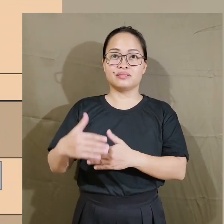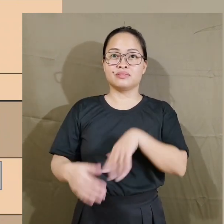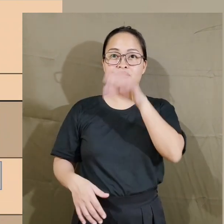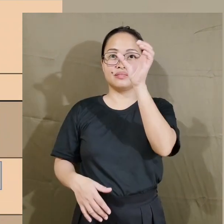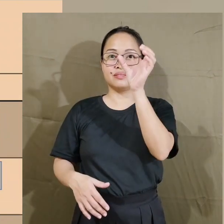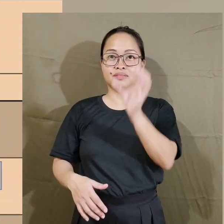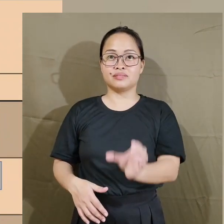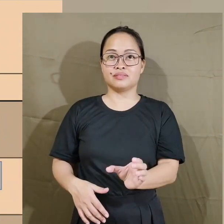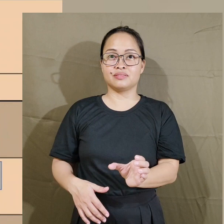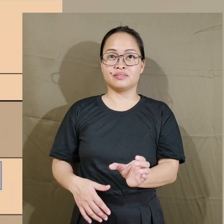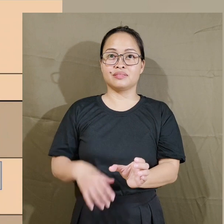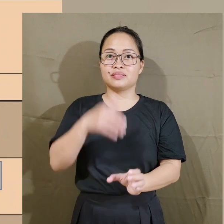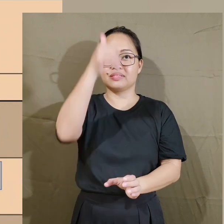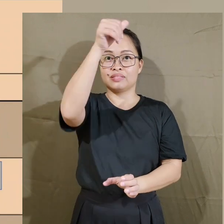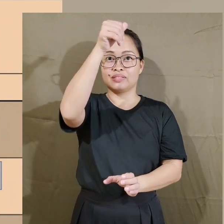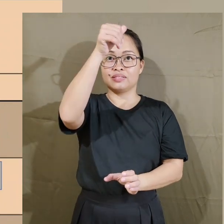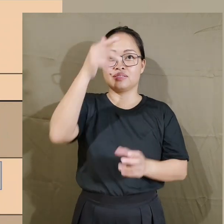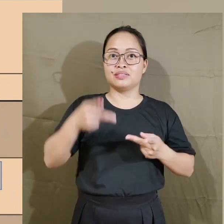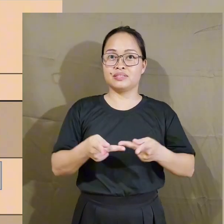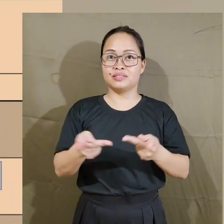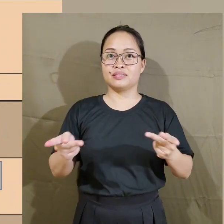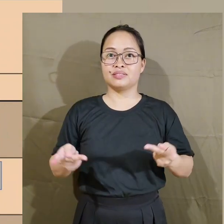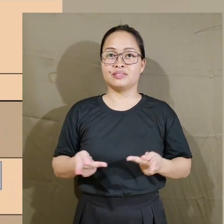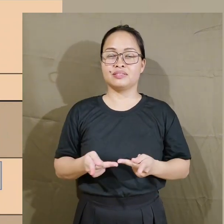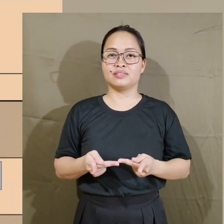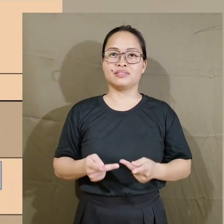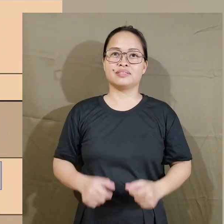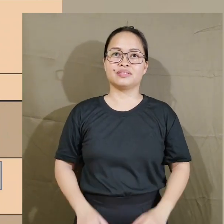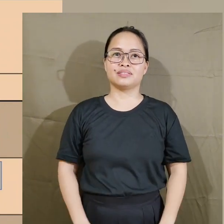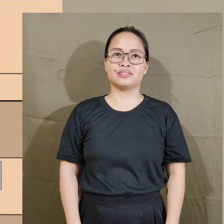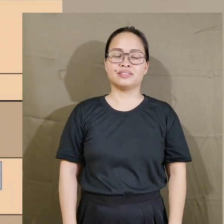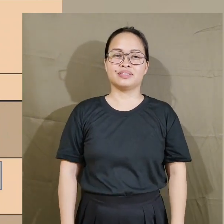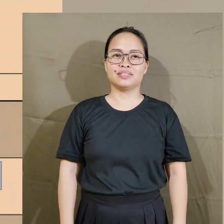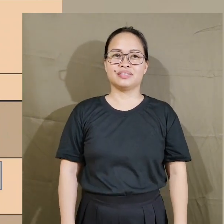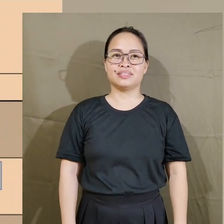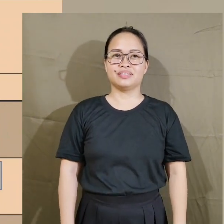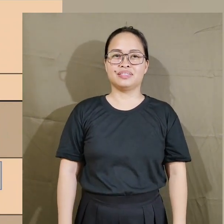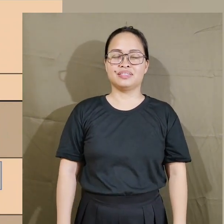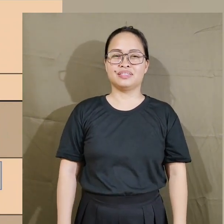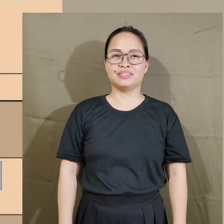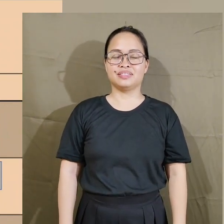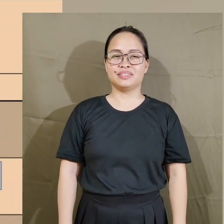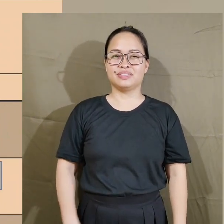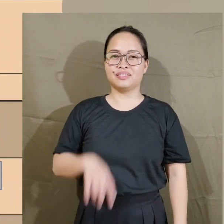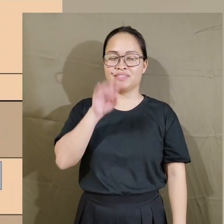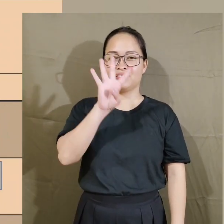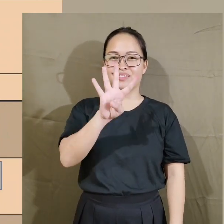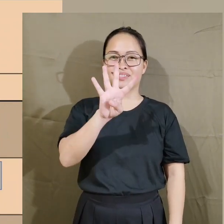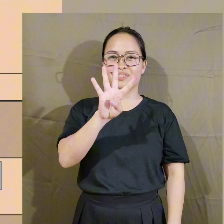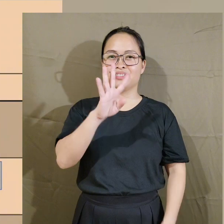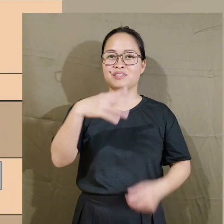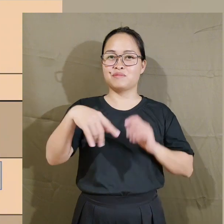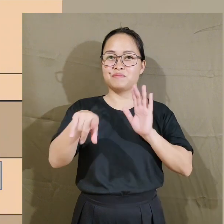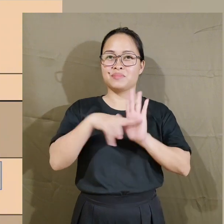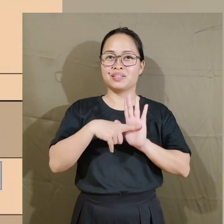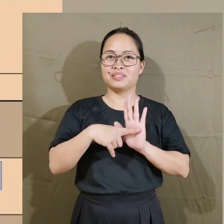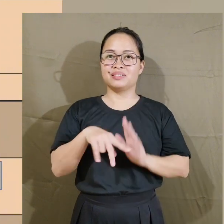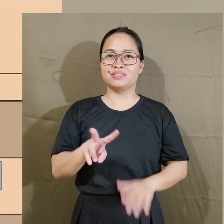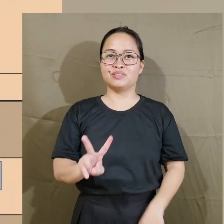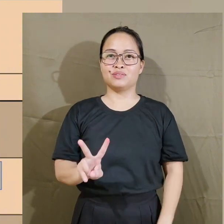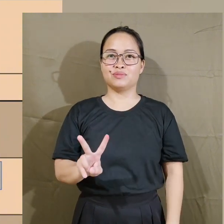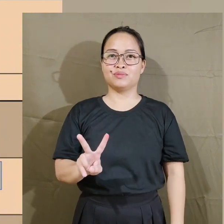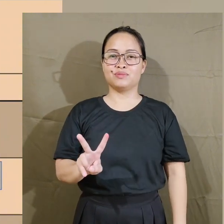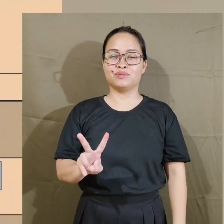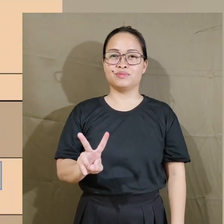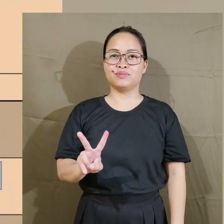Next, subtract the numbers under the tens place. So 4 minus